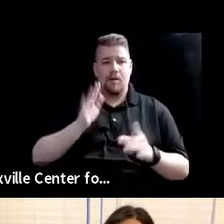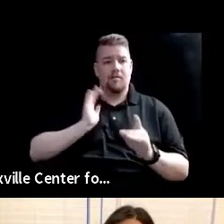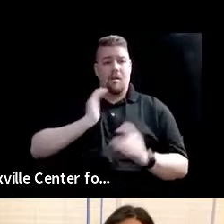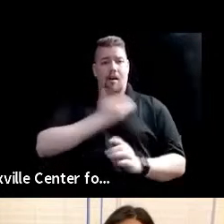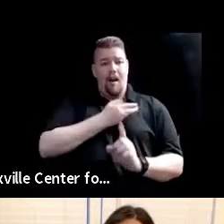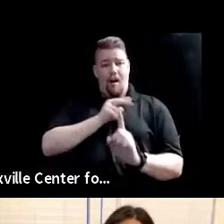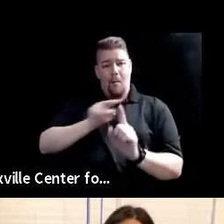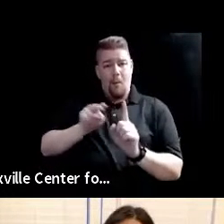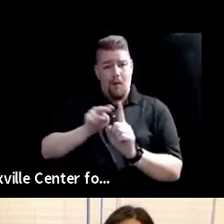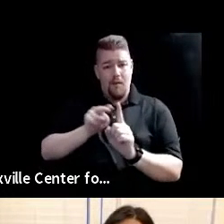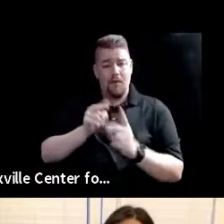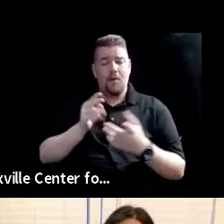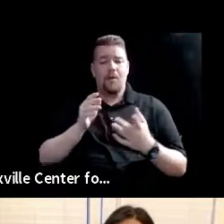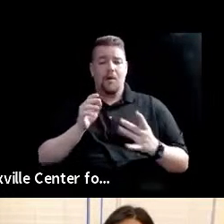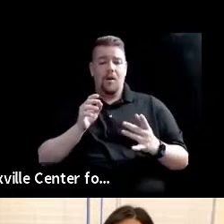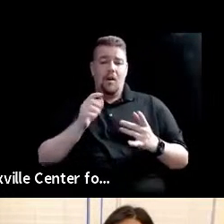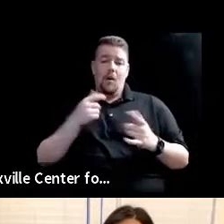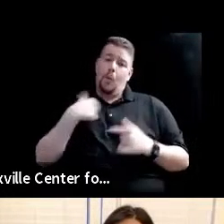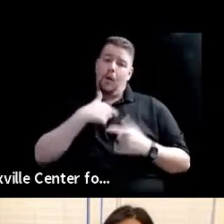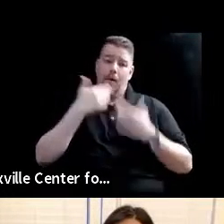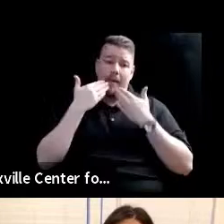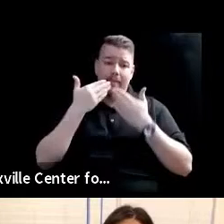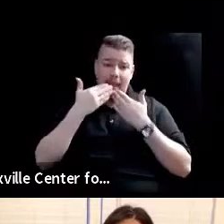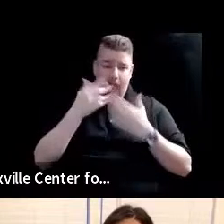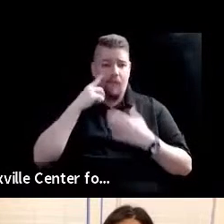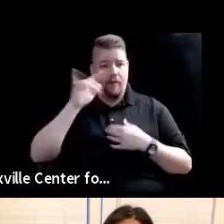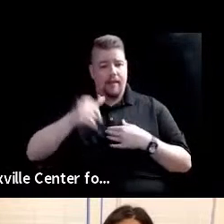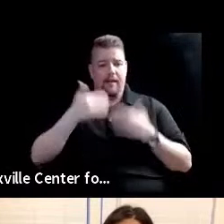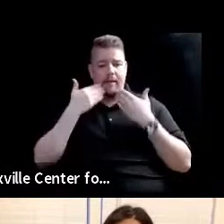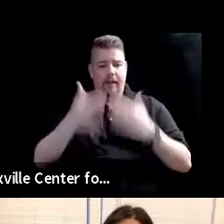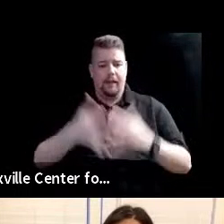is we're very thankful for today.